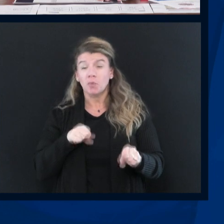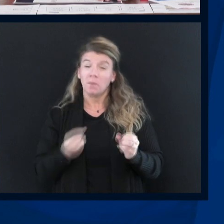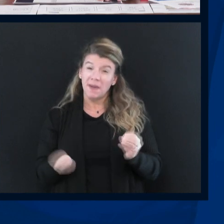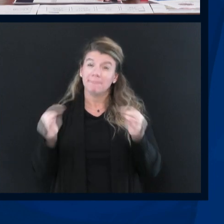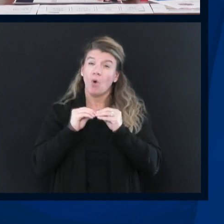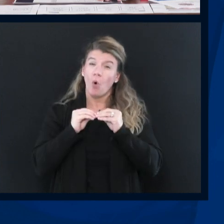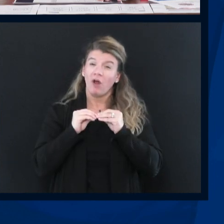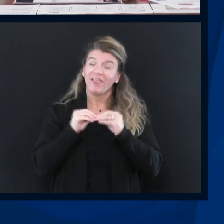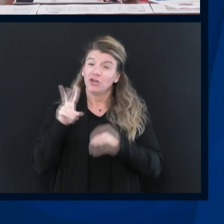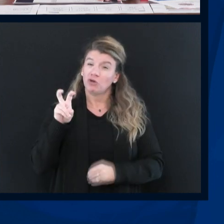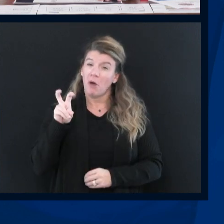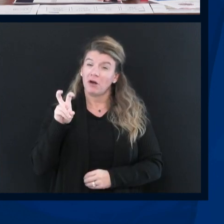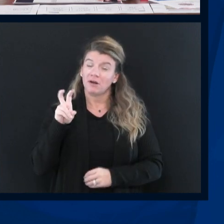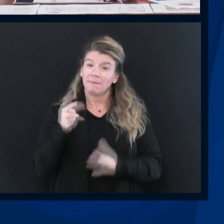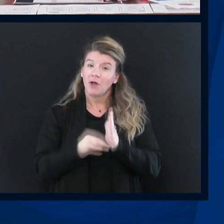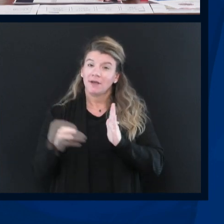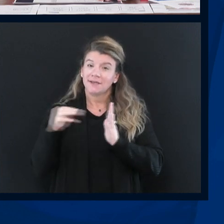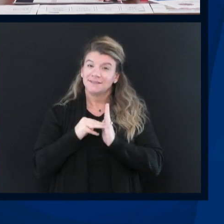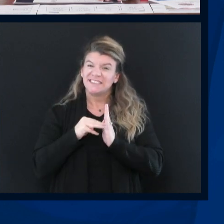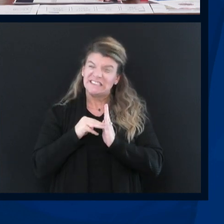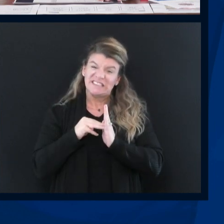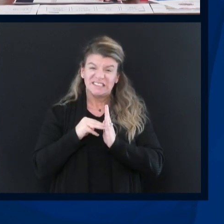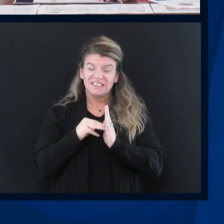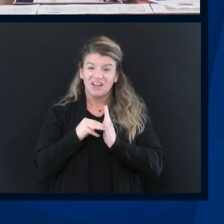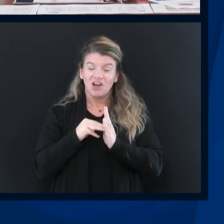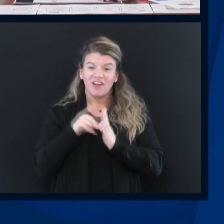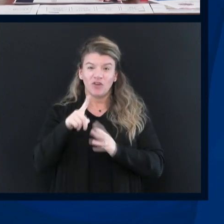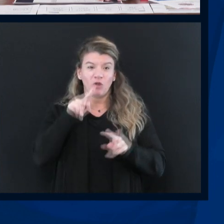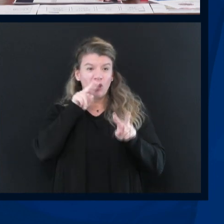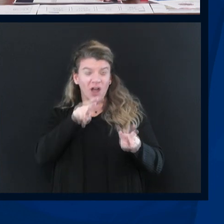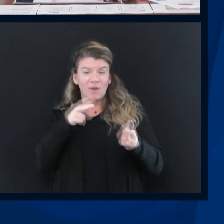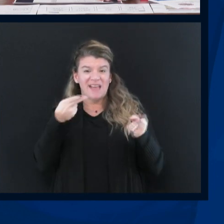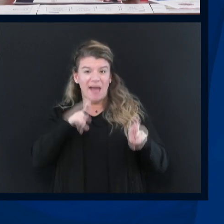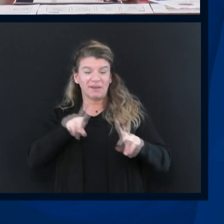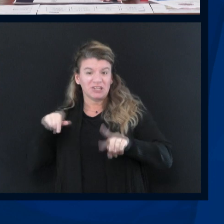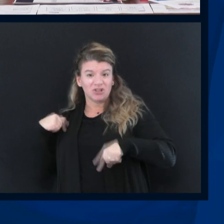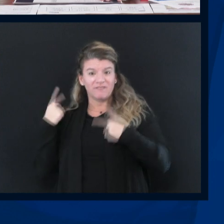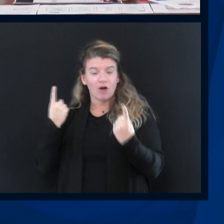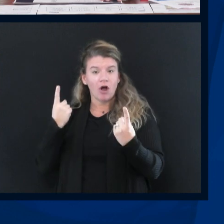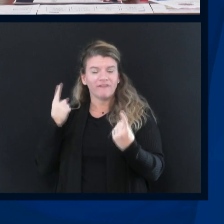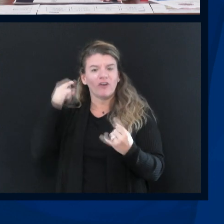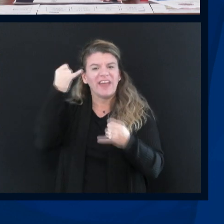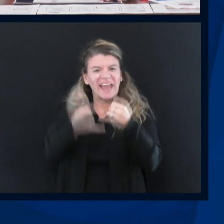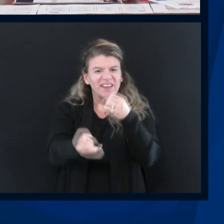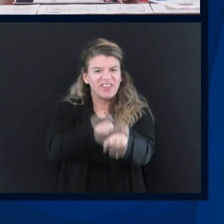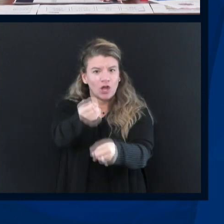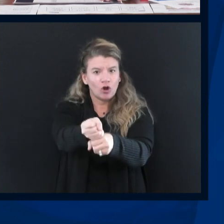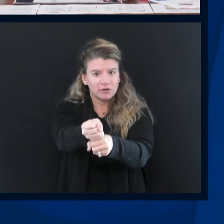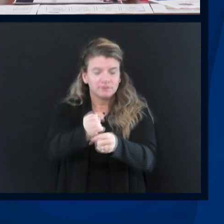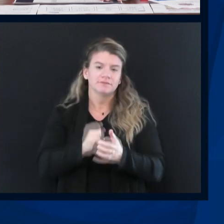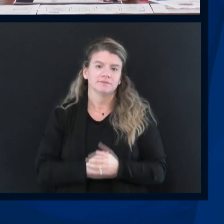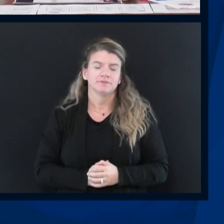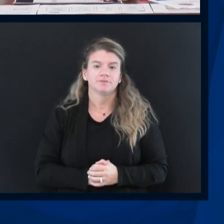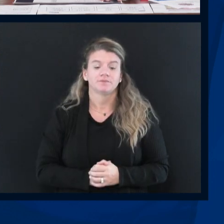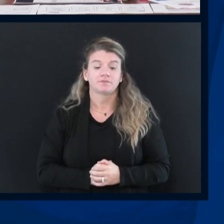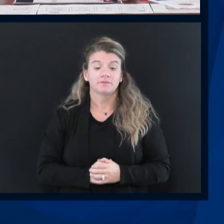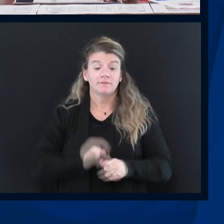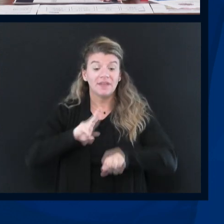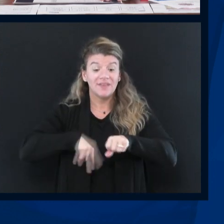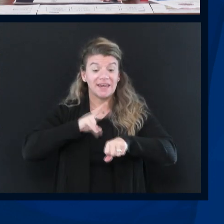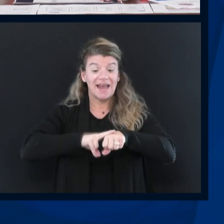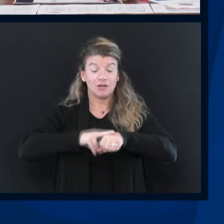than 200 by the time we get to December the 30th. From the standpoint of our National Guard